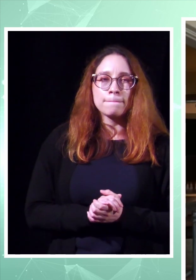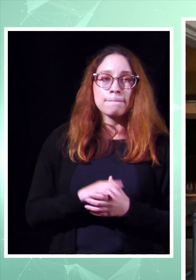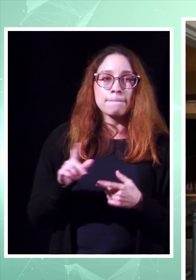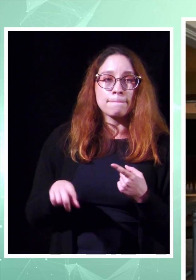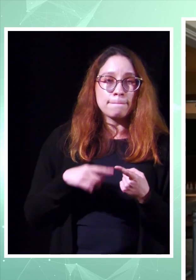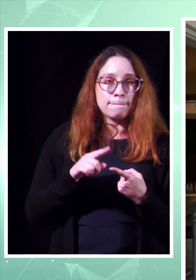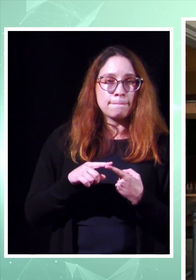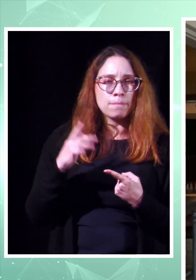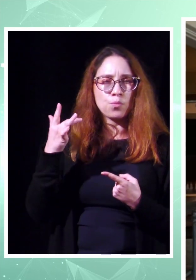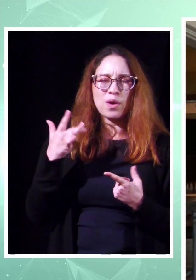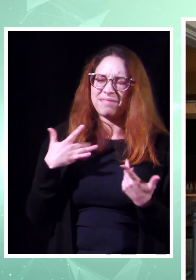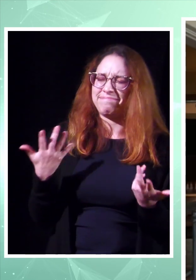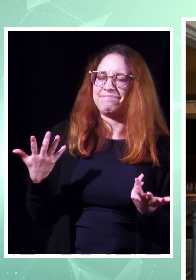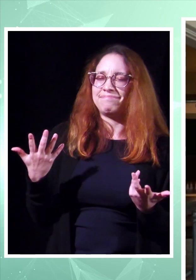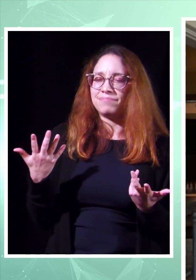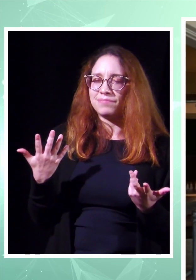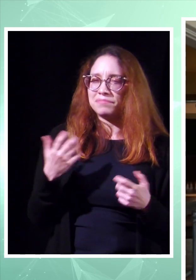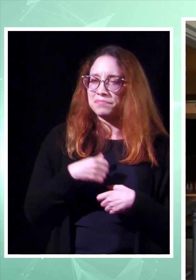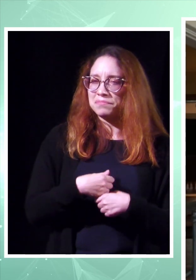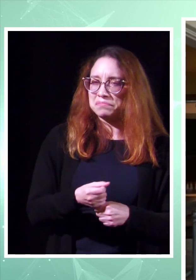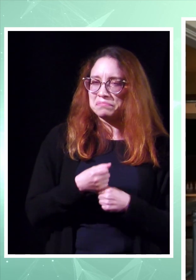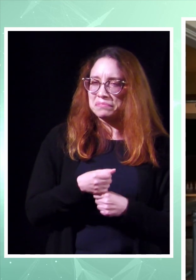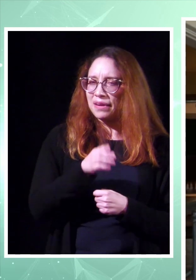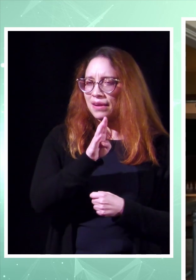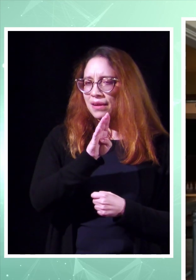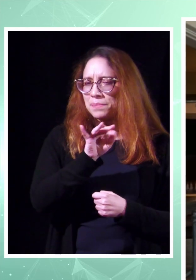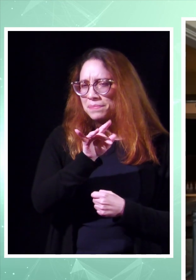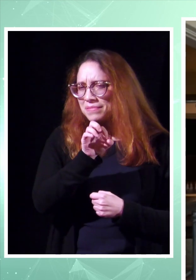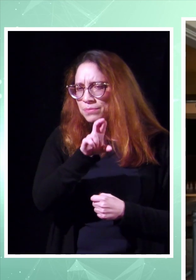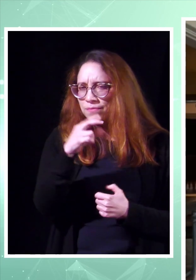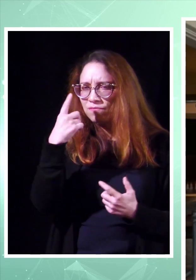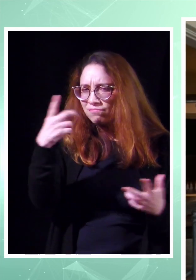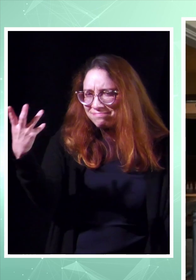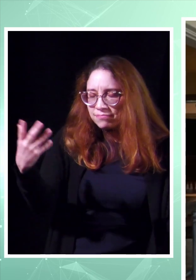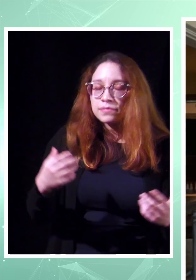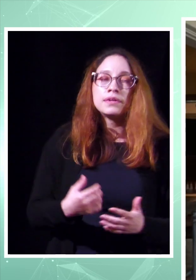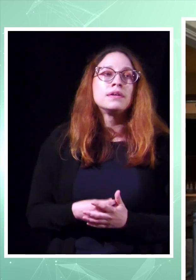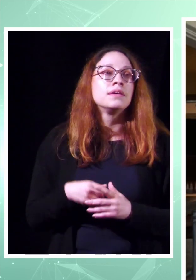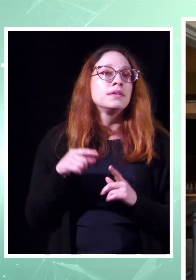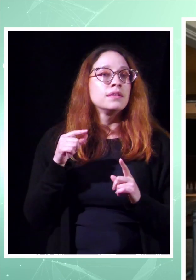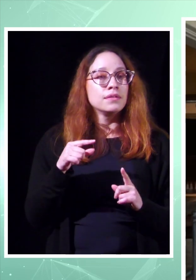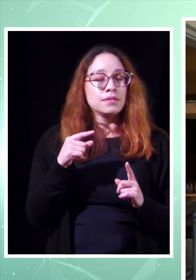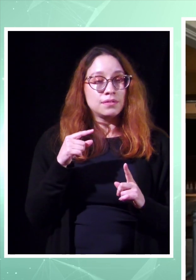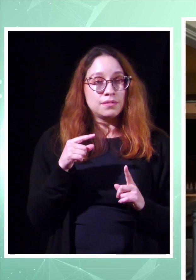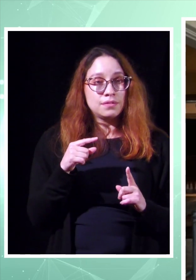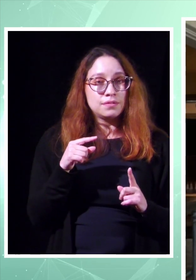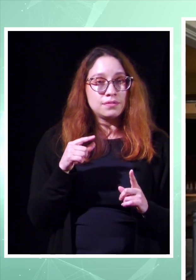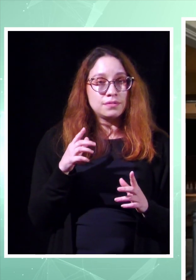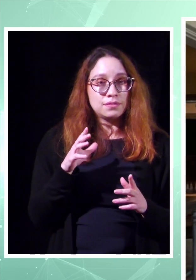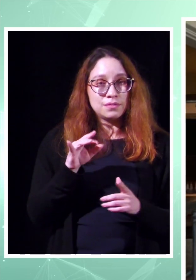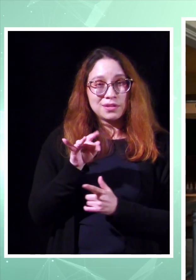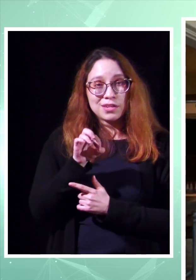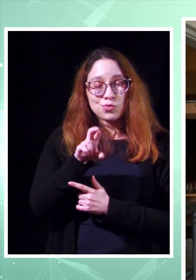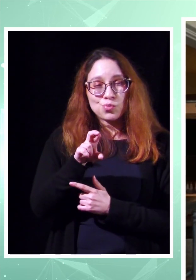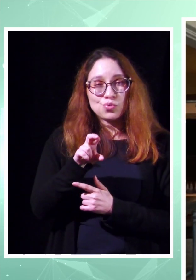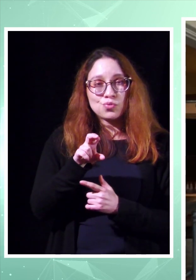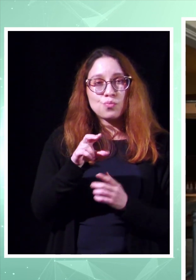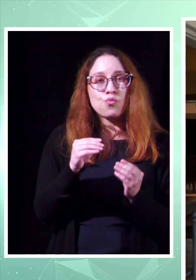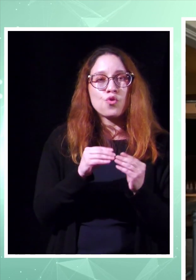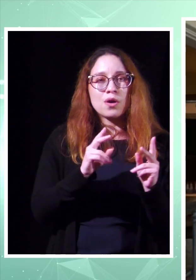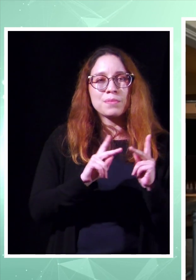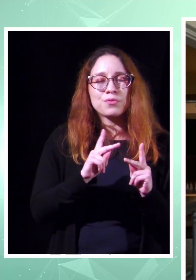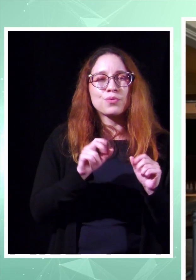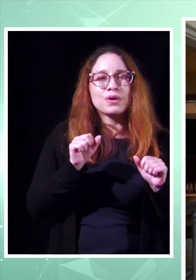So why bother making a biosimilar? Really, one of the reasons that we want to make a biosimilar is so that more people